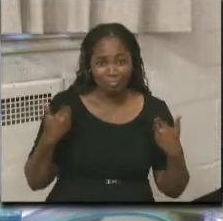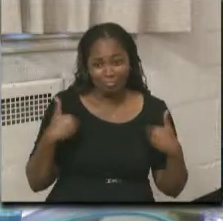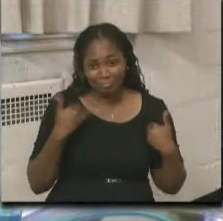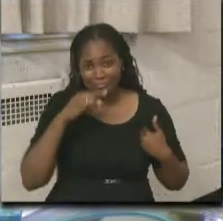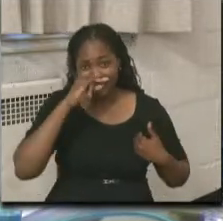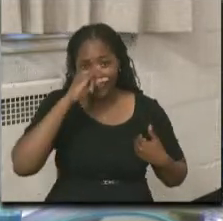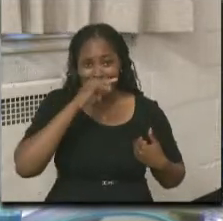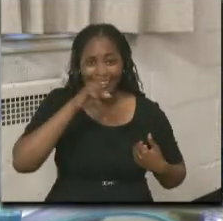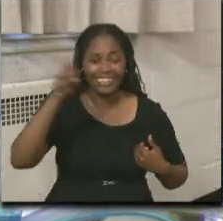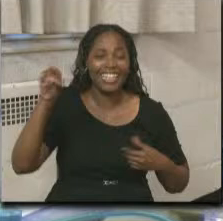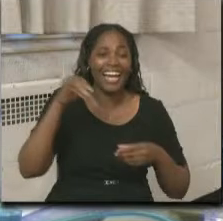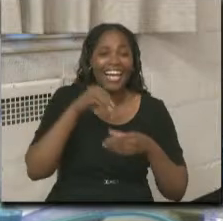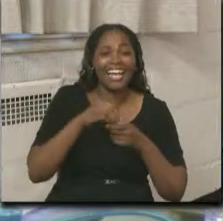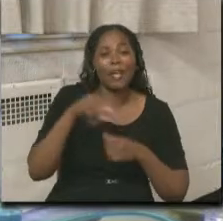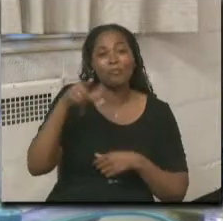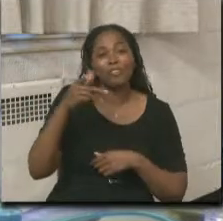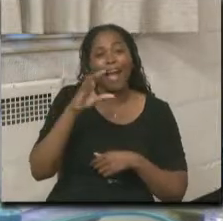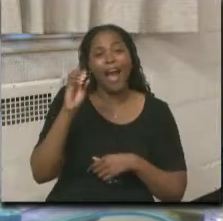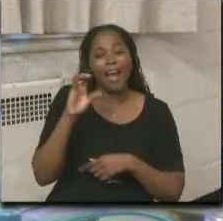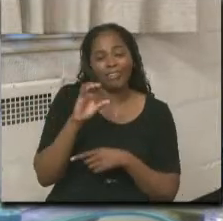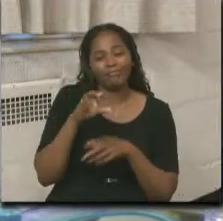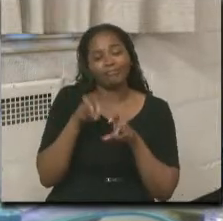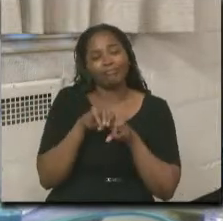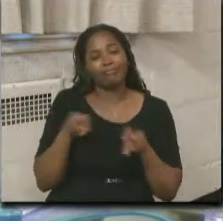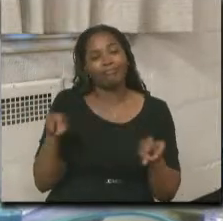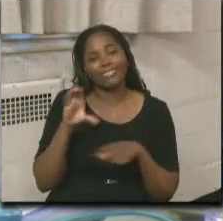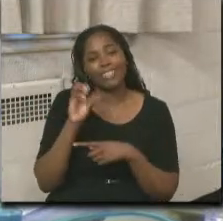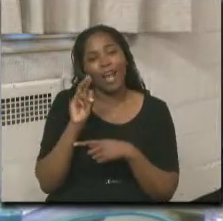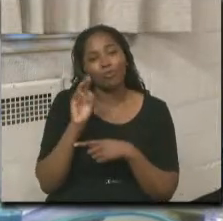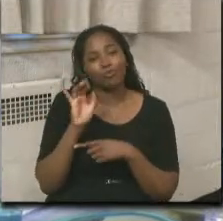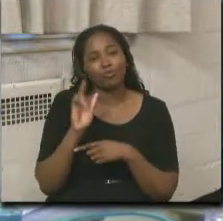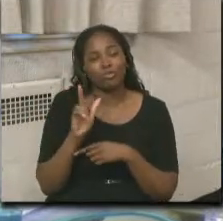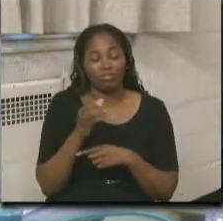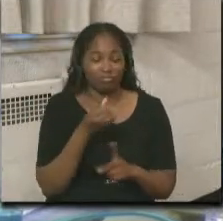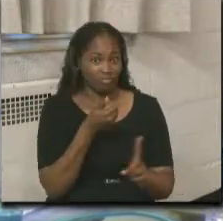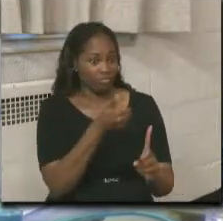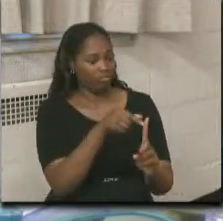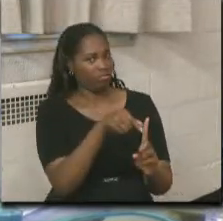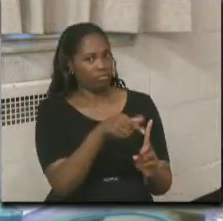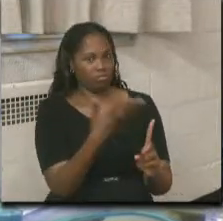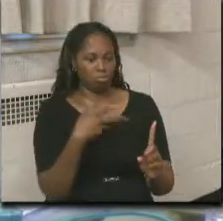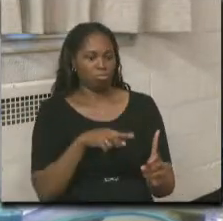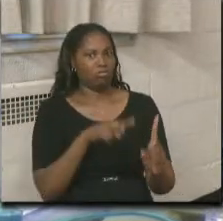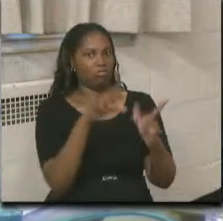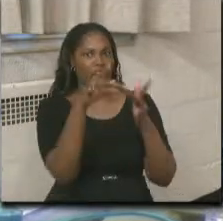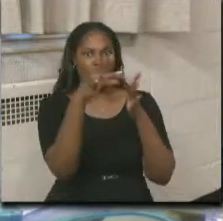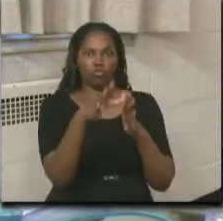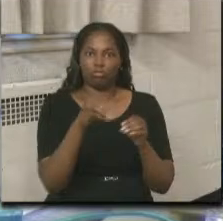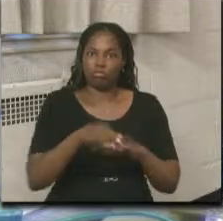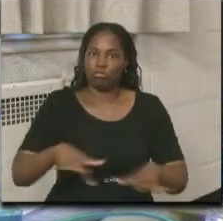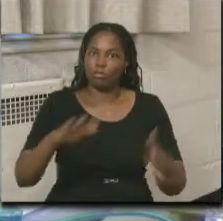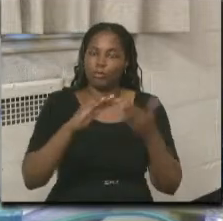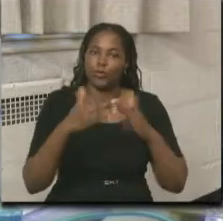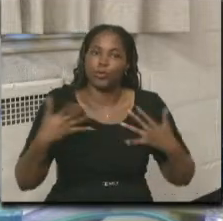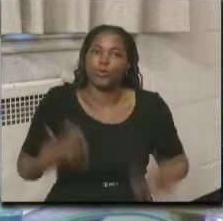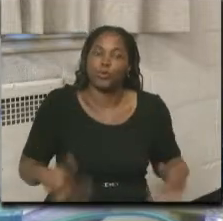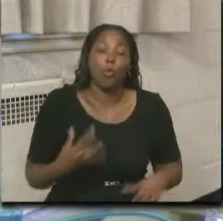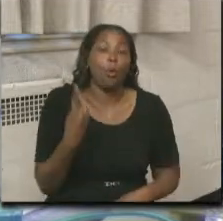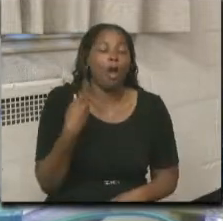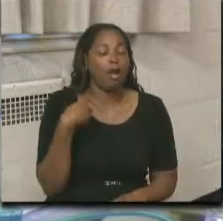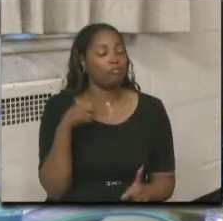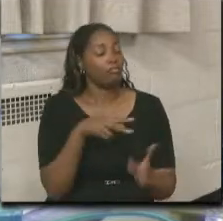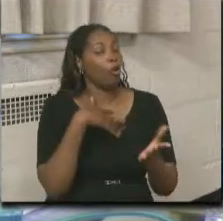council, and she was always a leader in the community as I was growing up. And one thing that I learned from